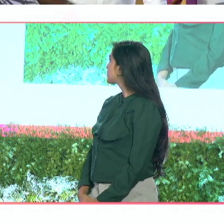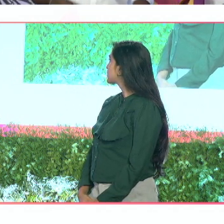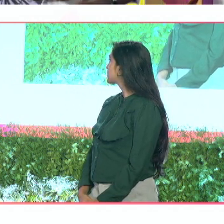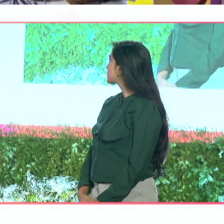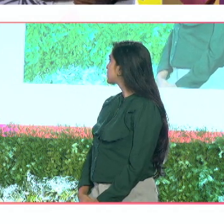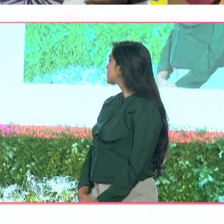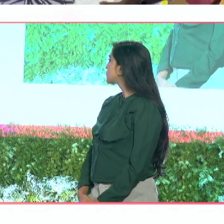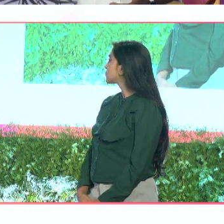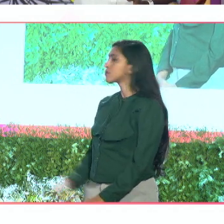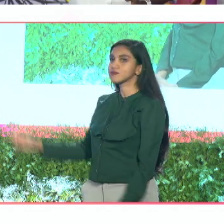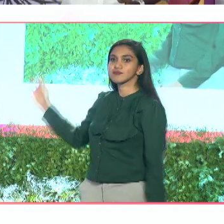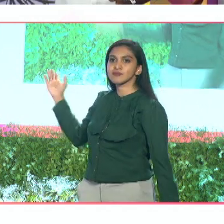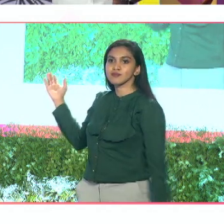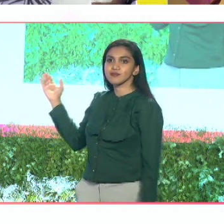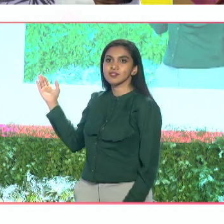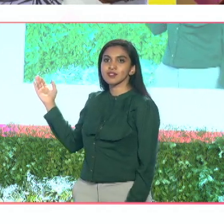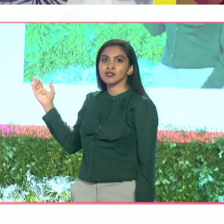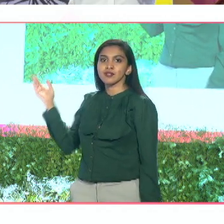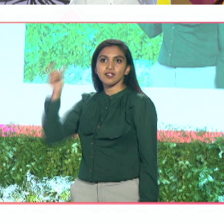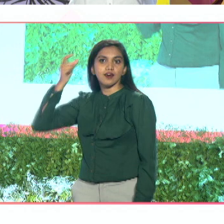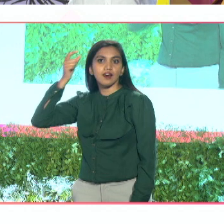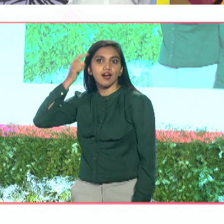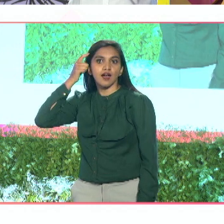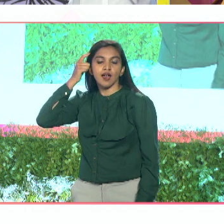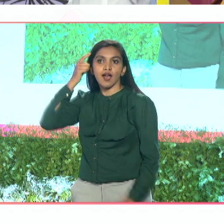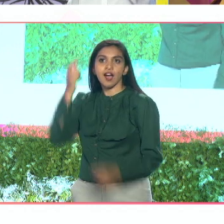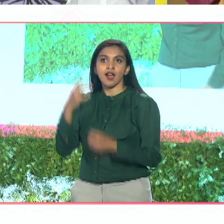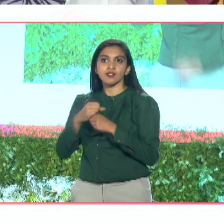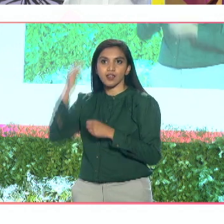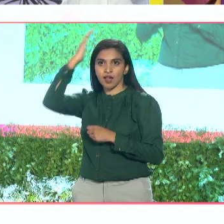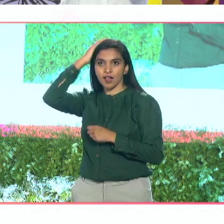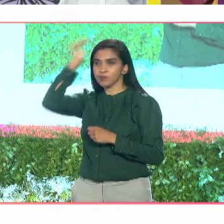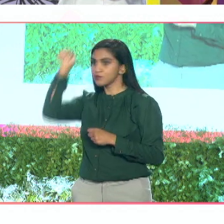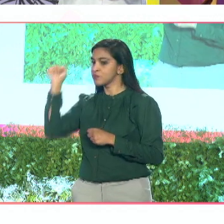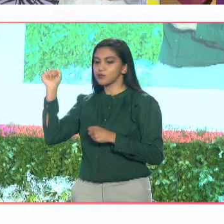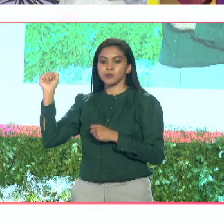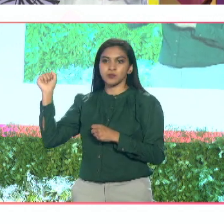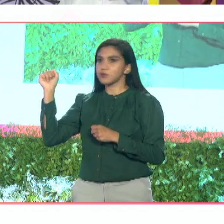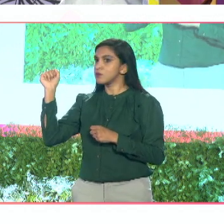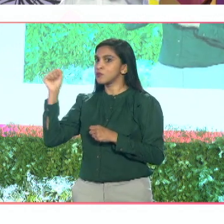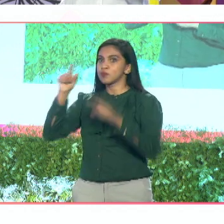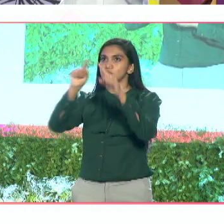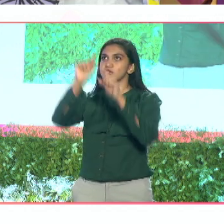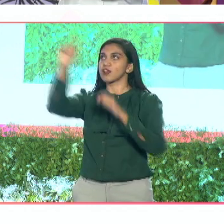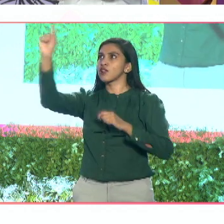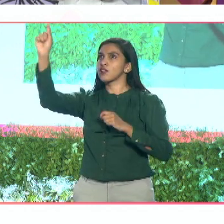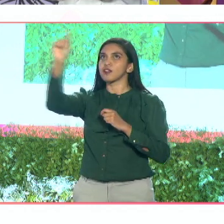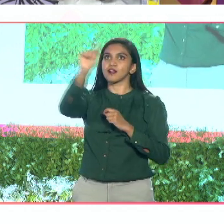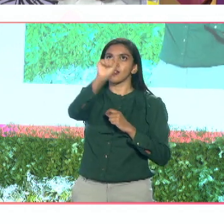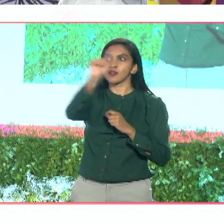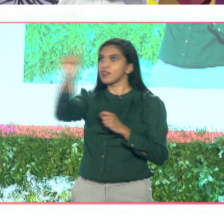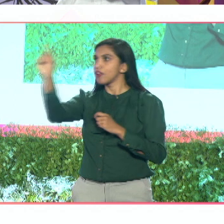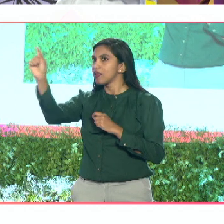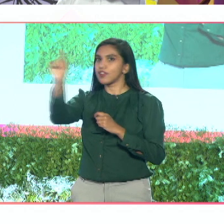So if you can see, this sensor tracks my head movement and moves the cursor on the screen according to my head